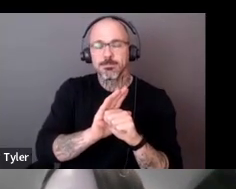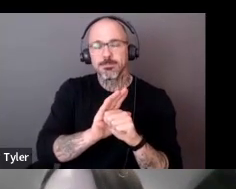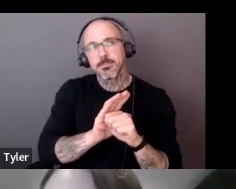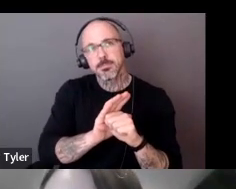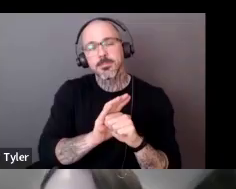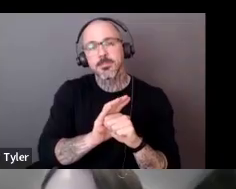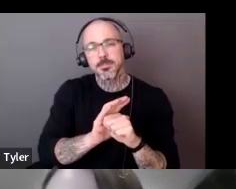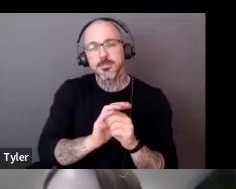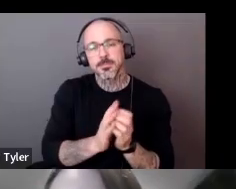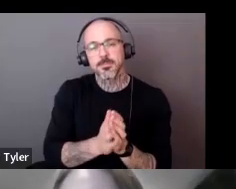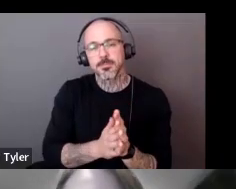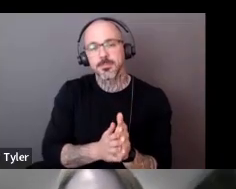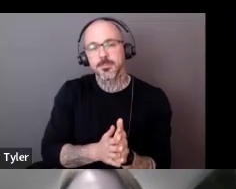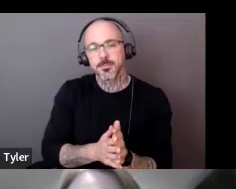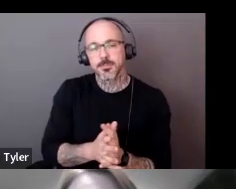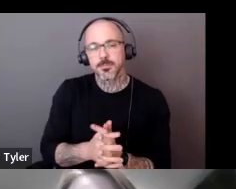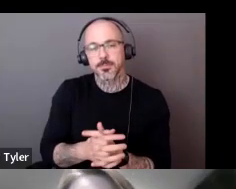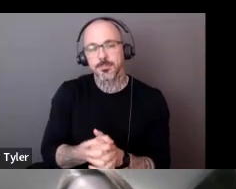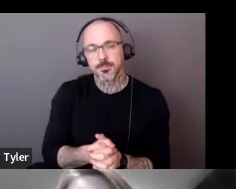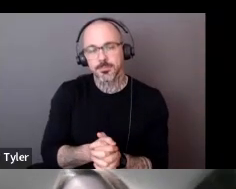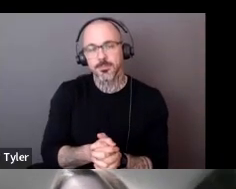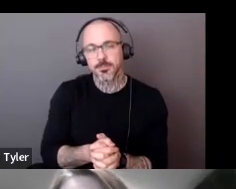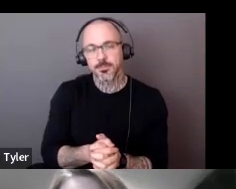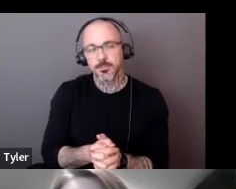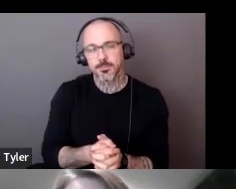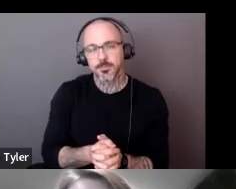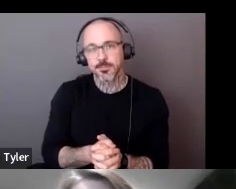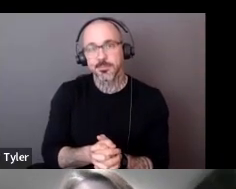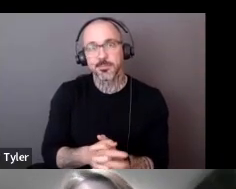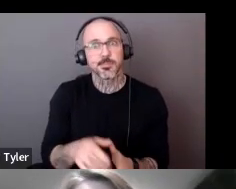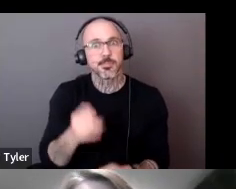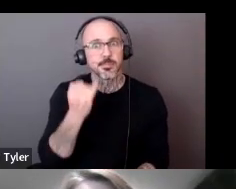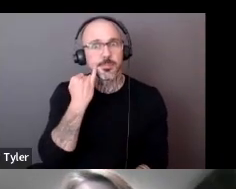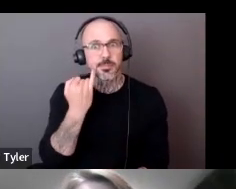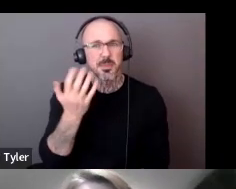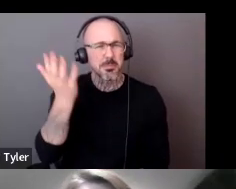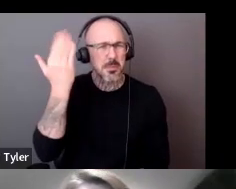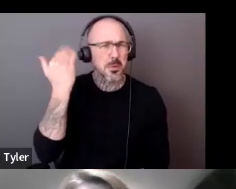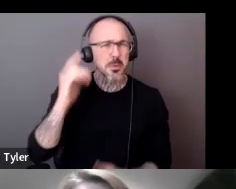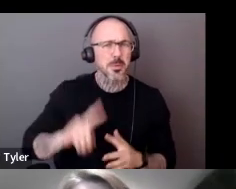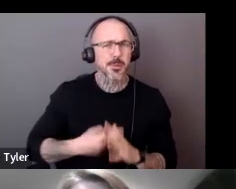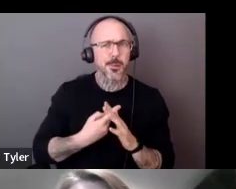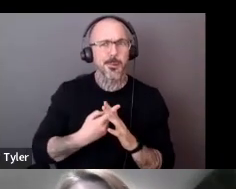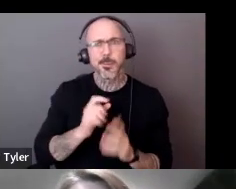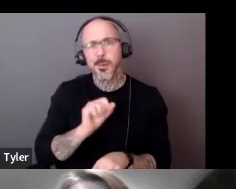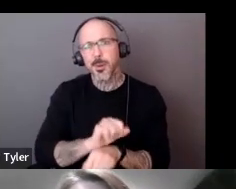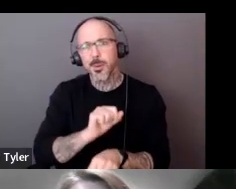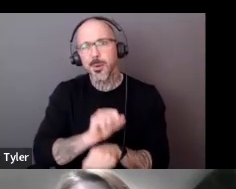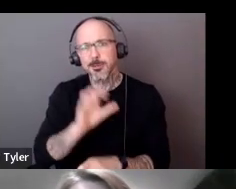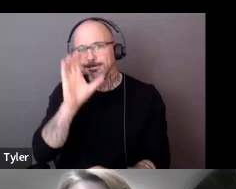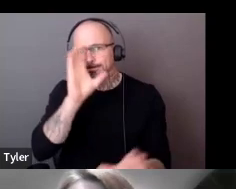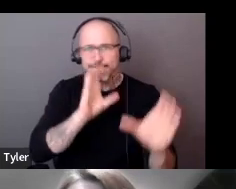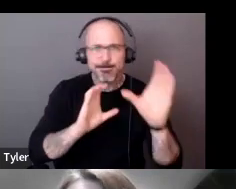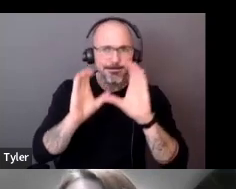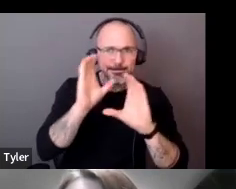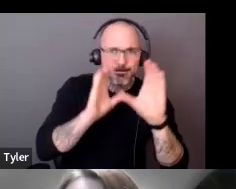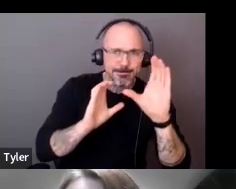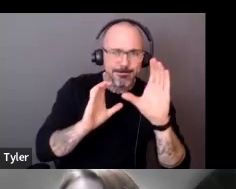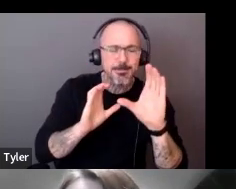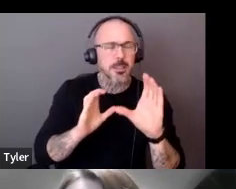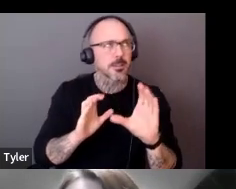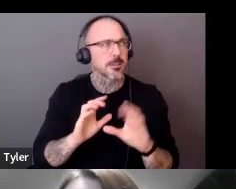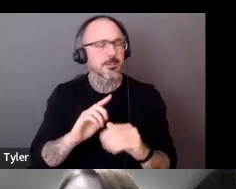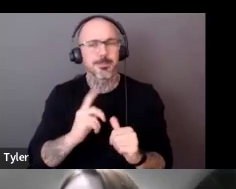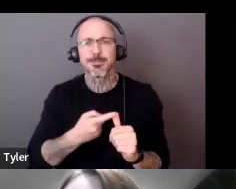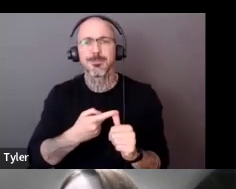had in terms of seeking employment was my first job. And I'll